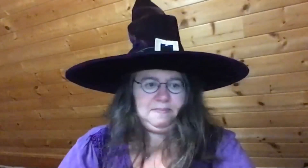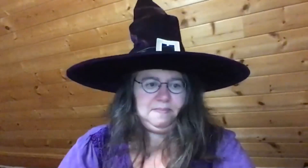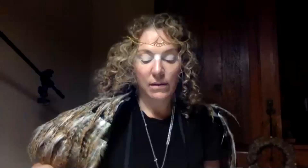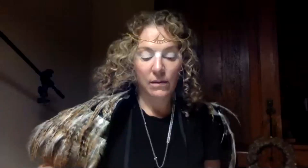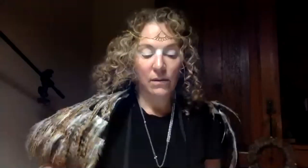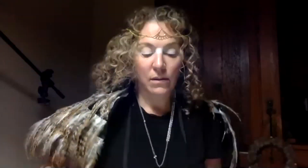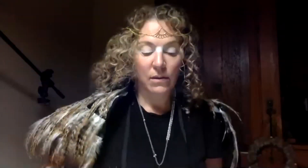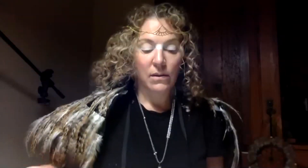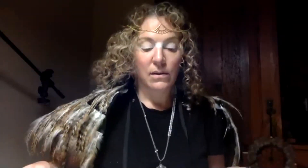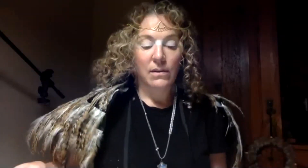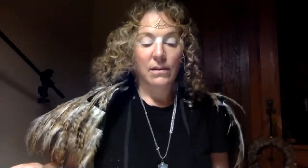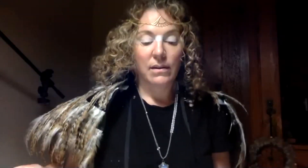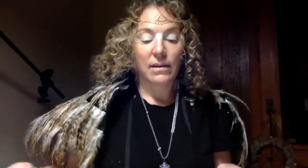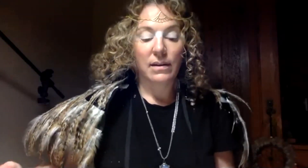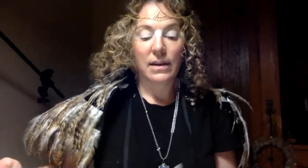Okay.